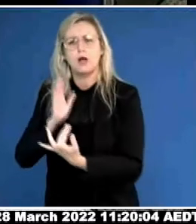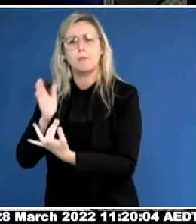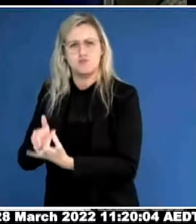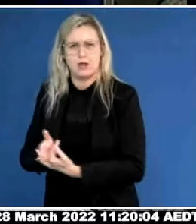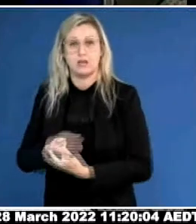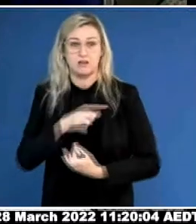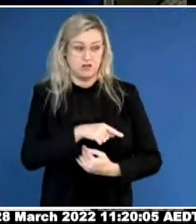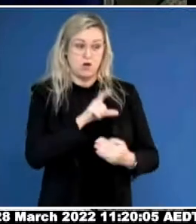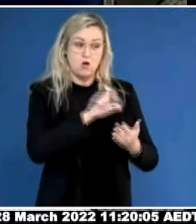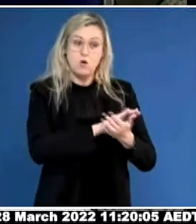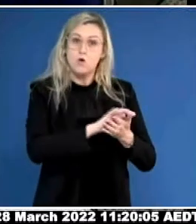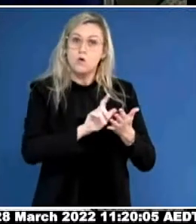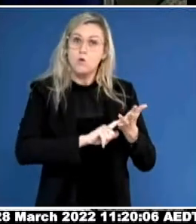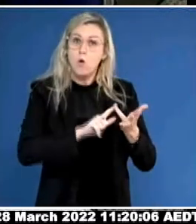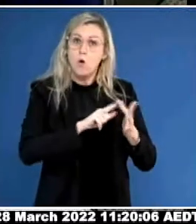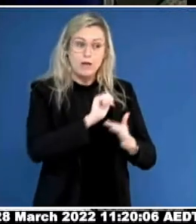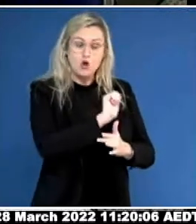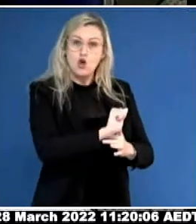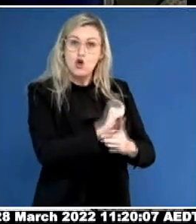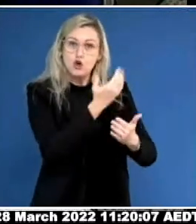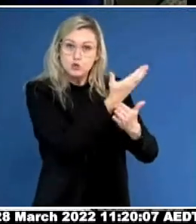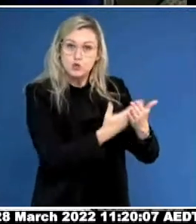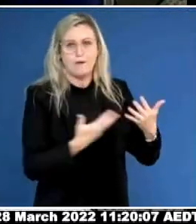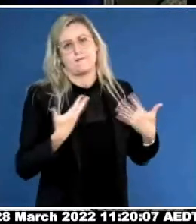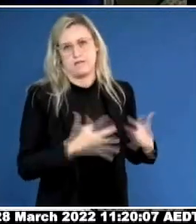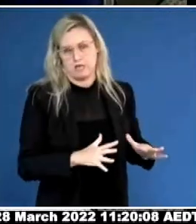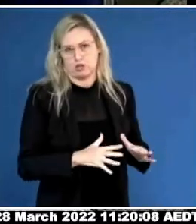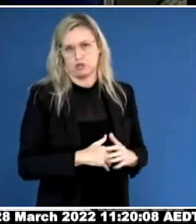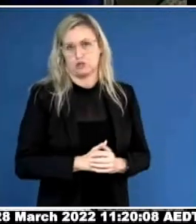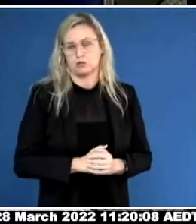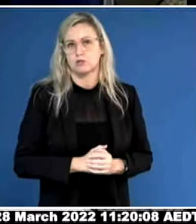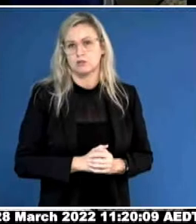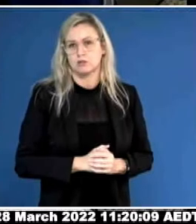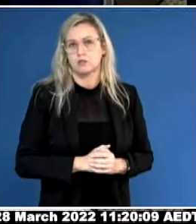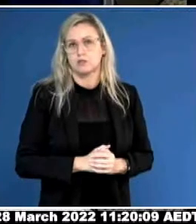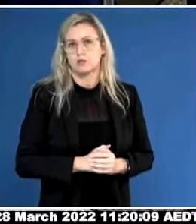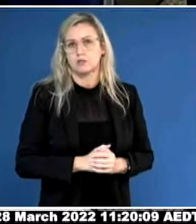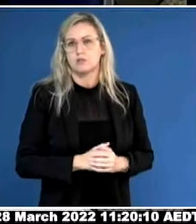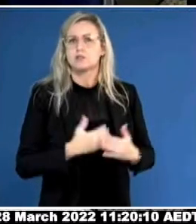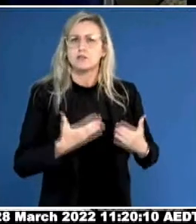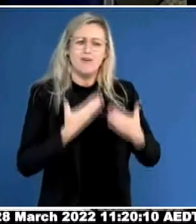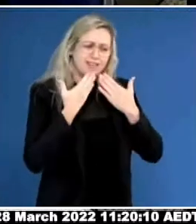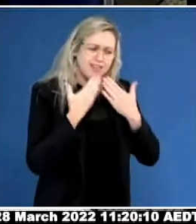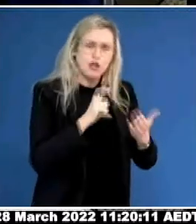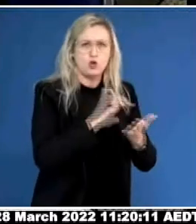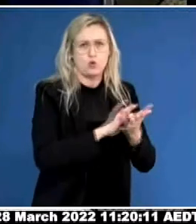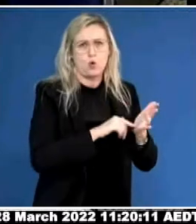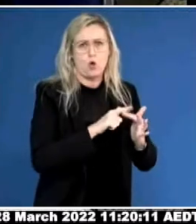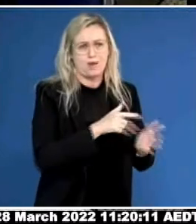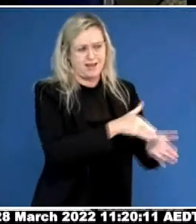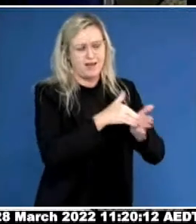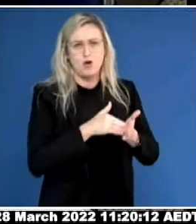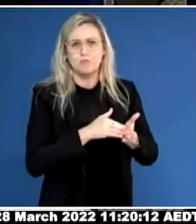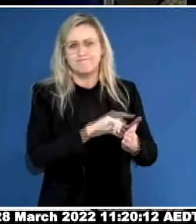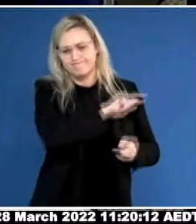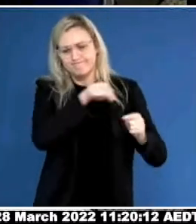day. And we're also very grateful for Chloe working with the Royal Commission to be able to come and give your evidence and